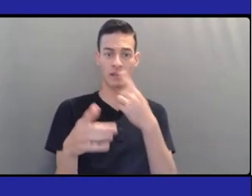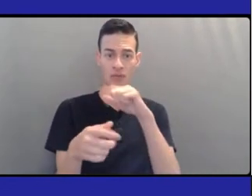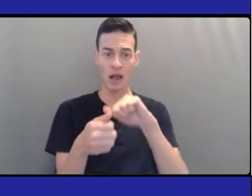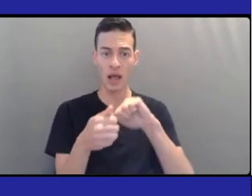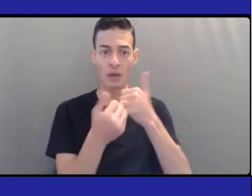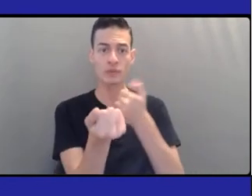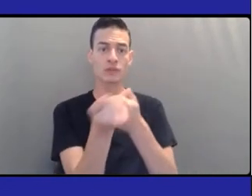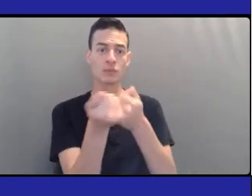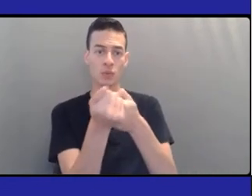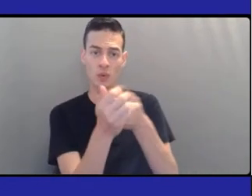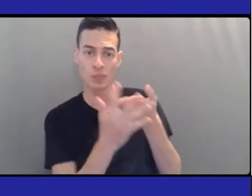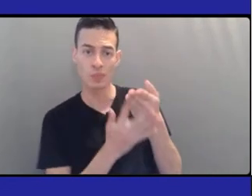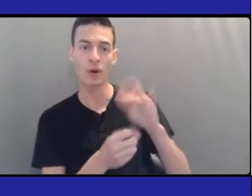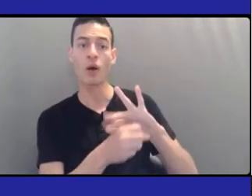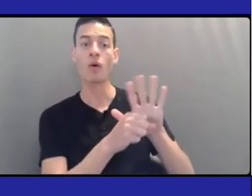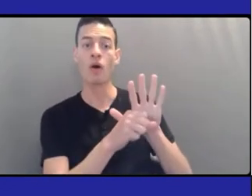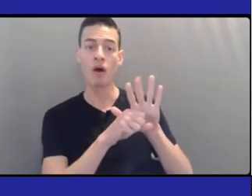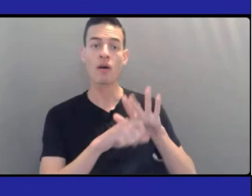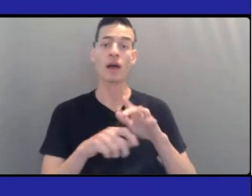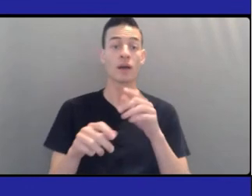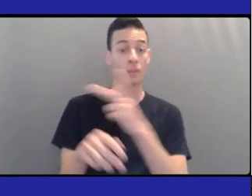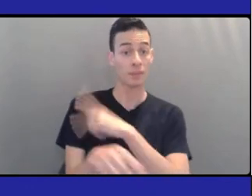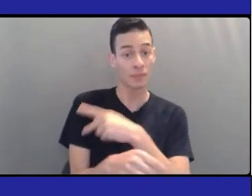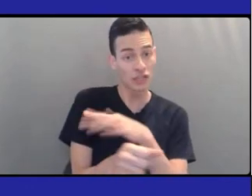care areas. We've had a very good